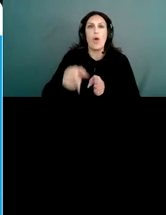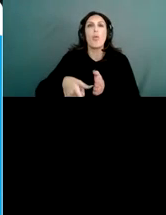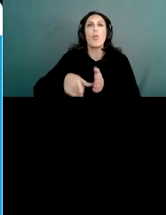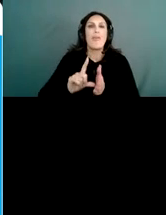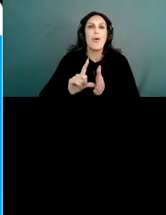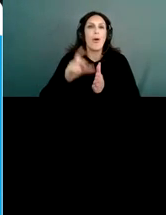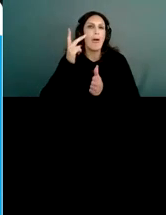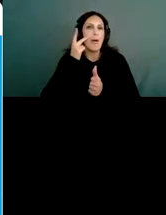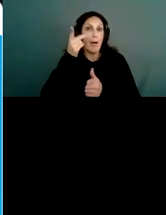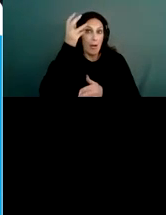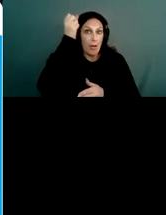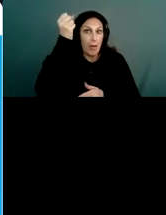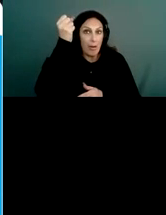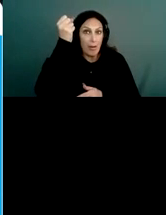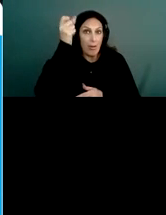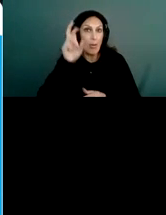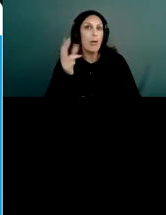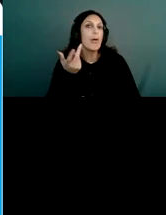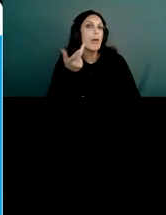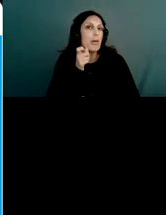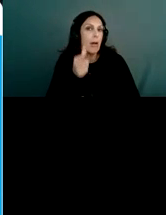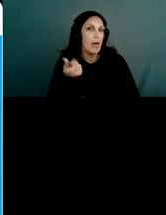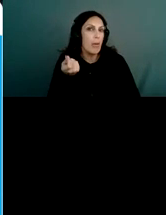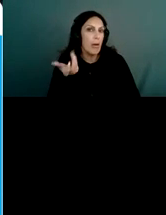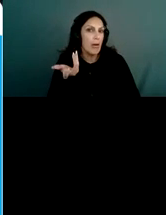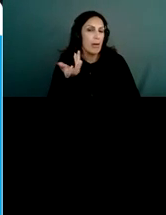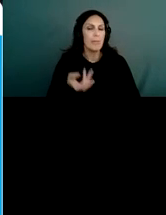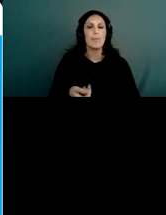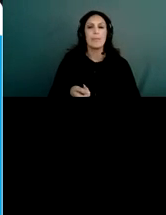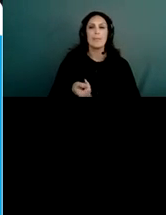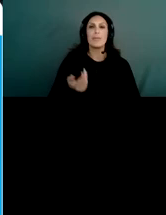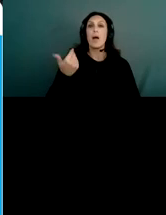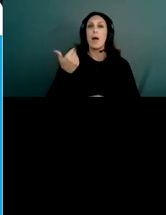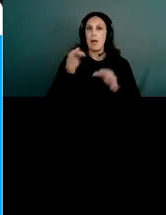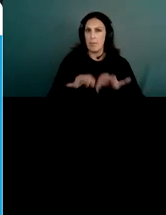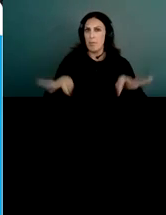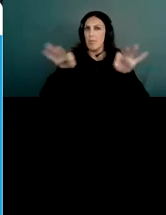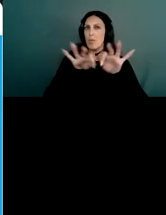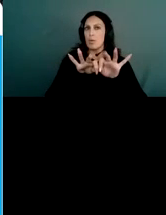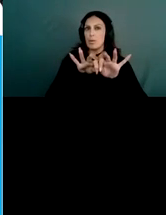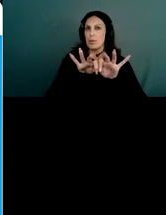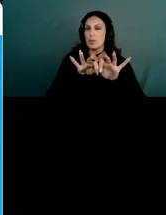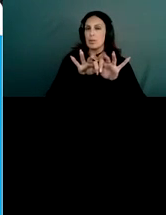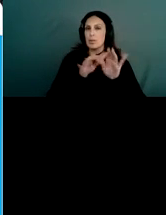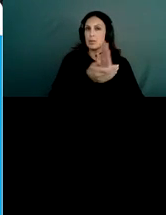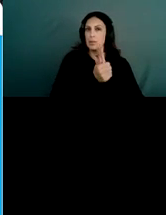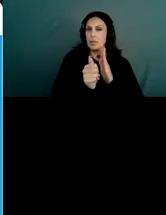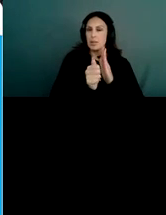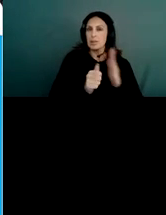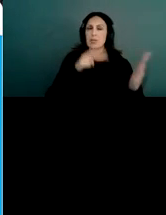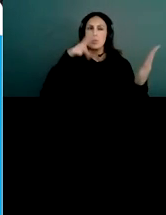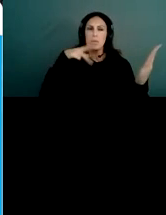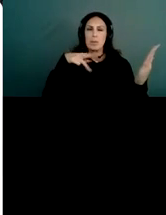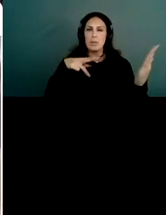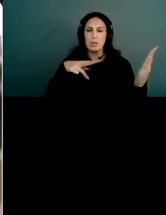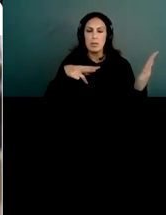encourage automaticity and speed of processing, both essential skills in reading. After completing the warm-up, the